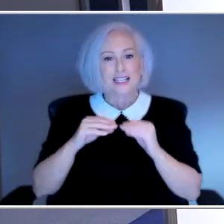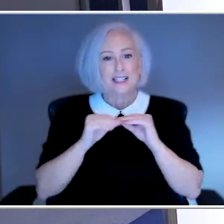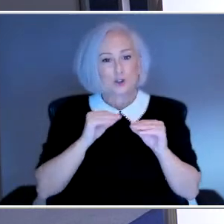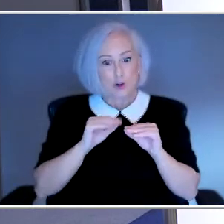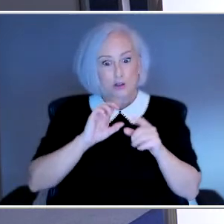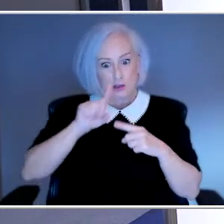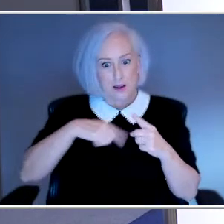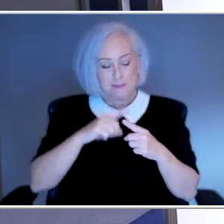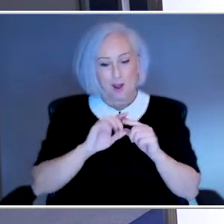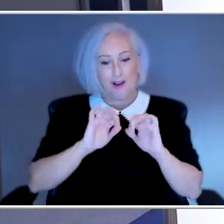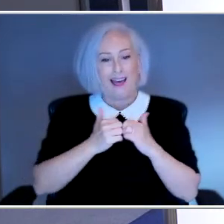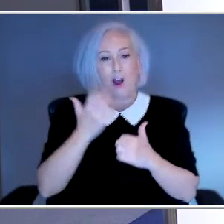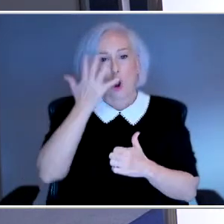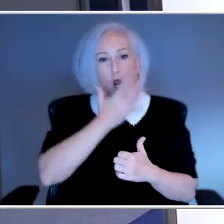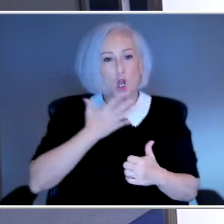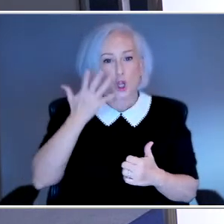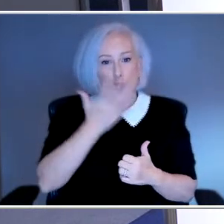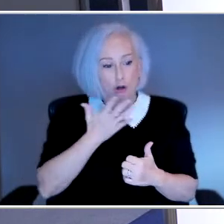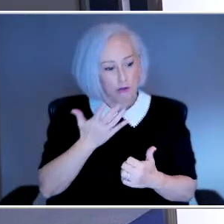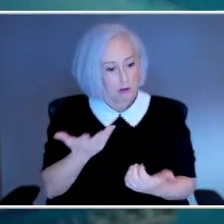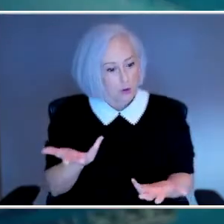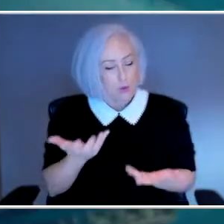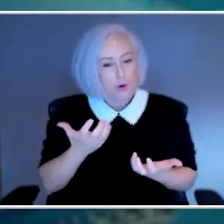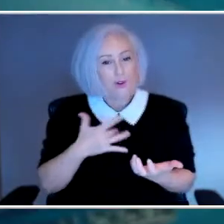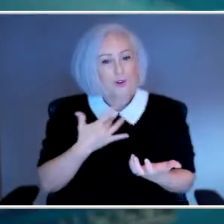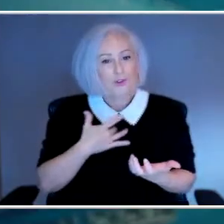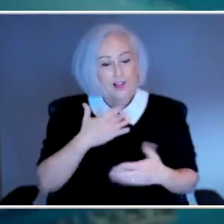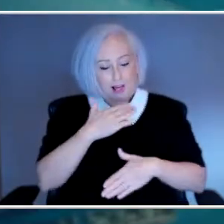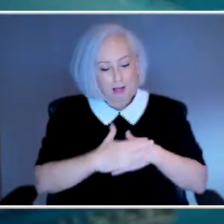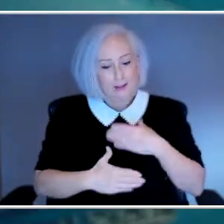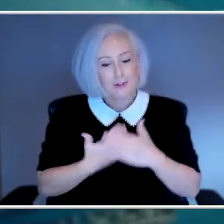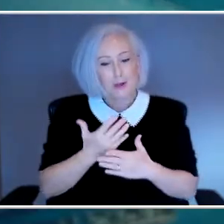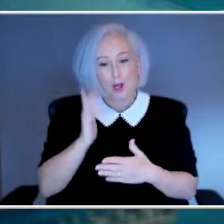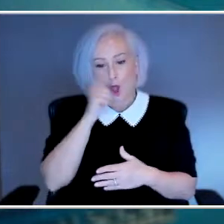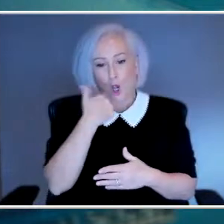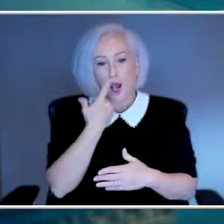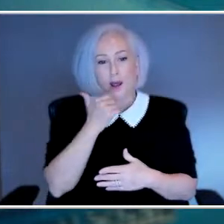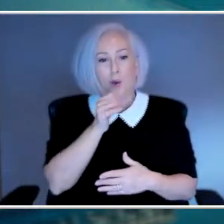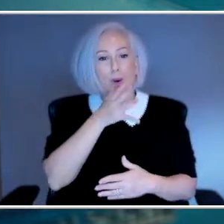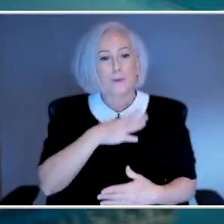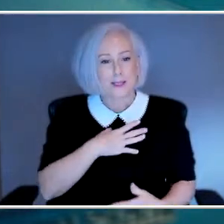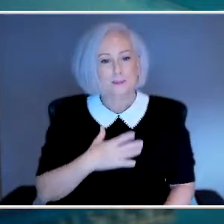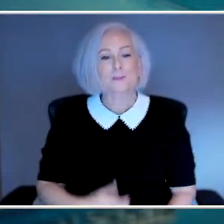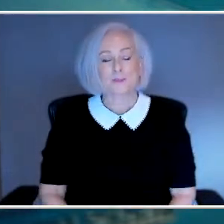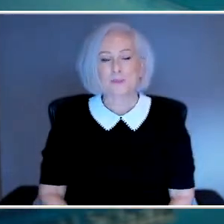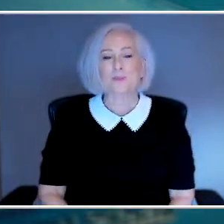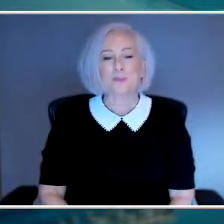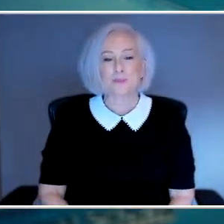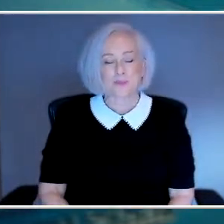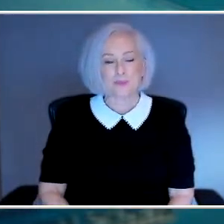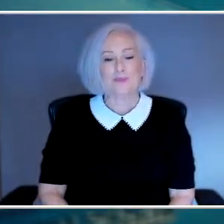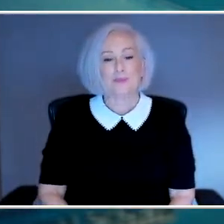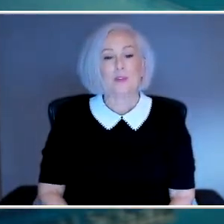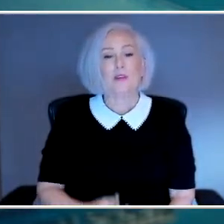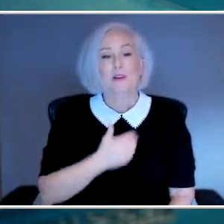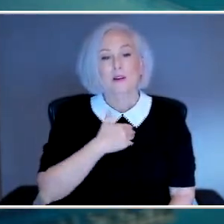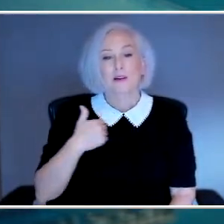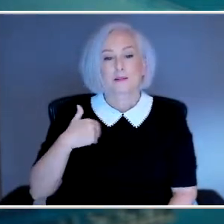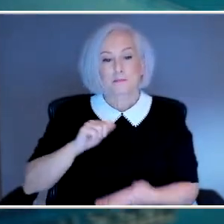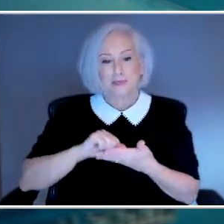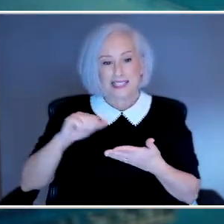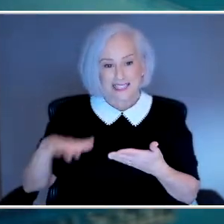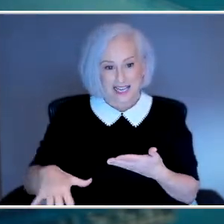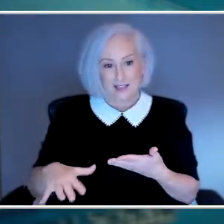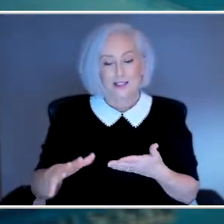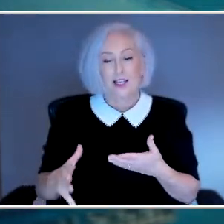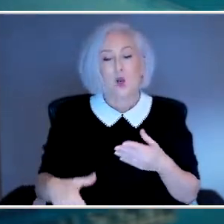comfortable just claiming that back. Yeah, absolutely. So when we do mastectomies that include reconstruction or do not